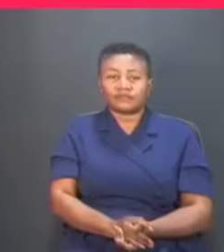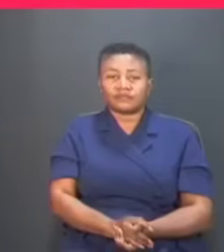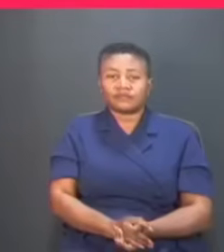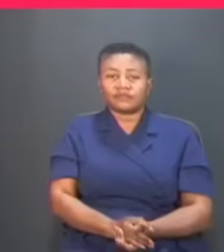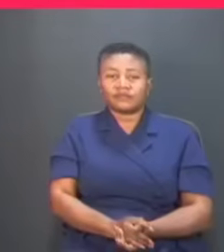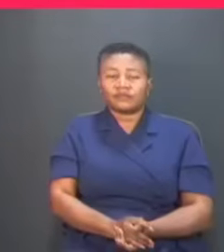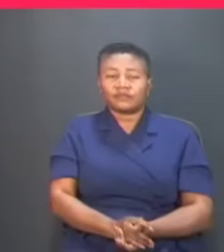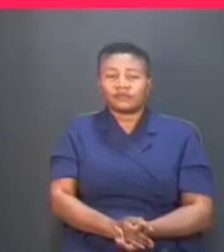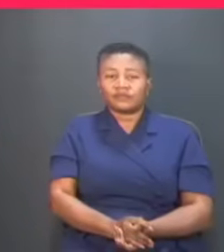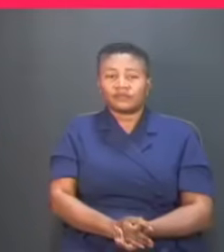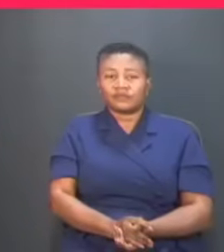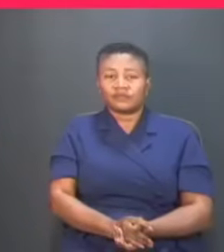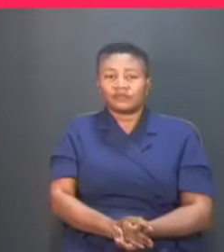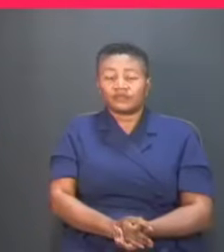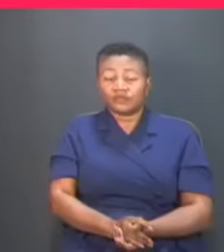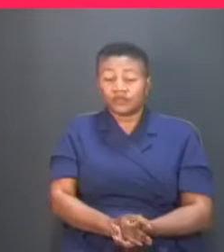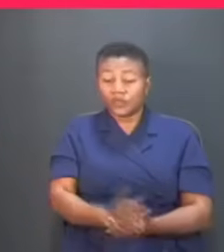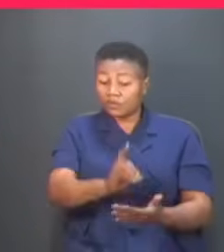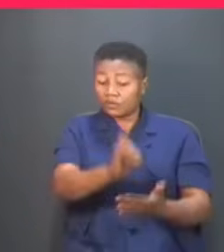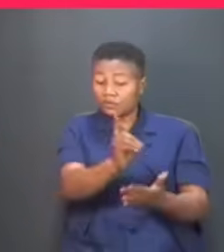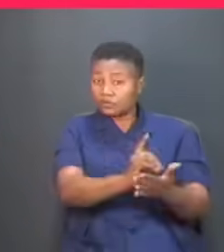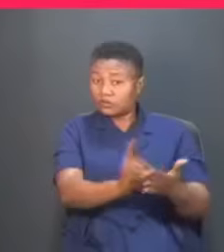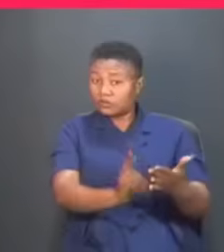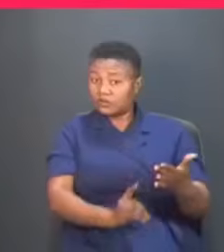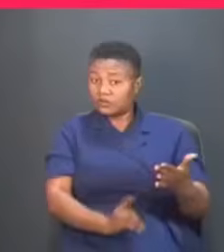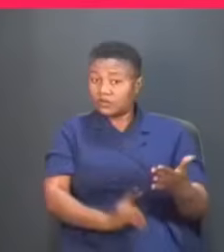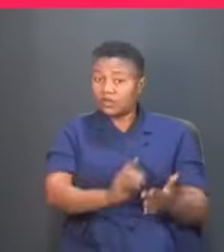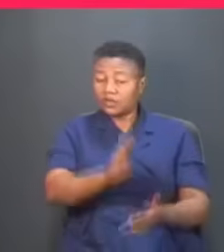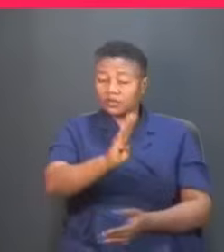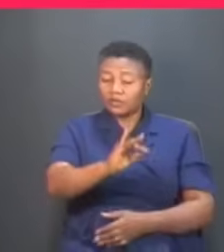Subsequently, subsequent